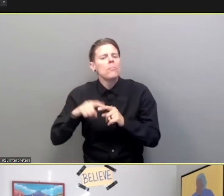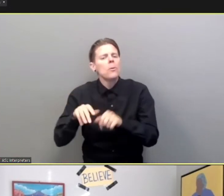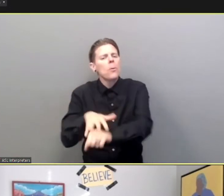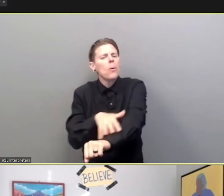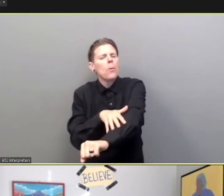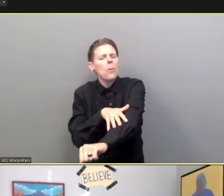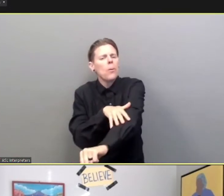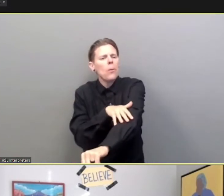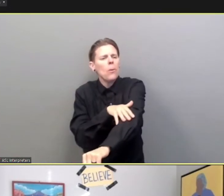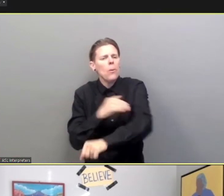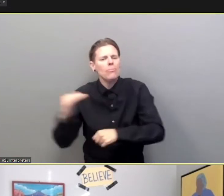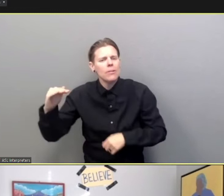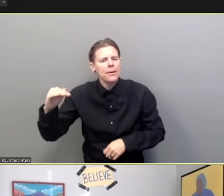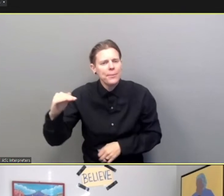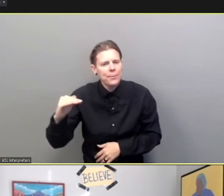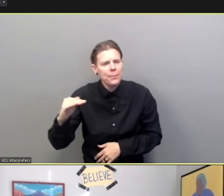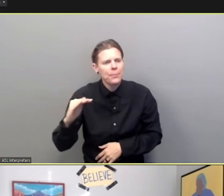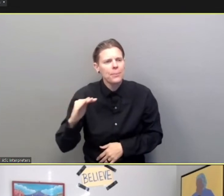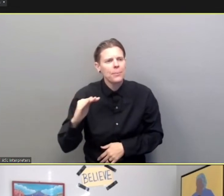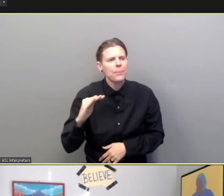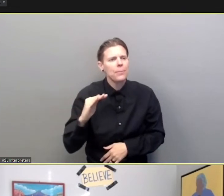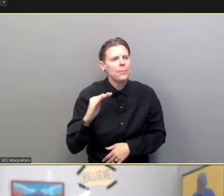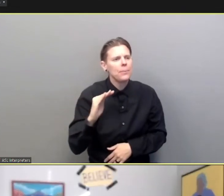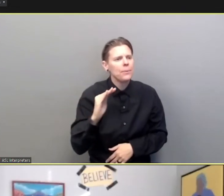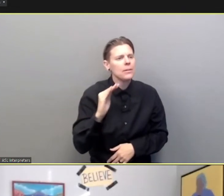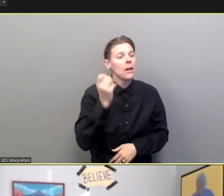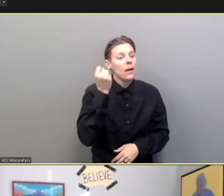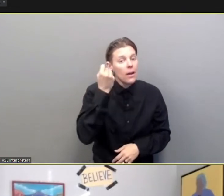many of these infections are quite mild.